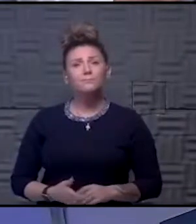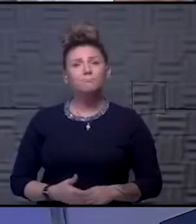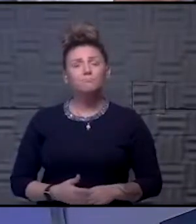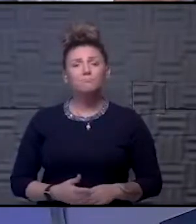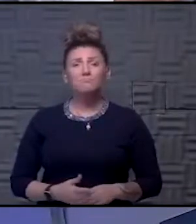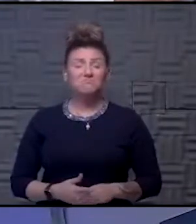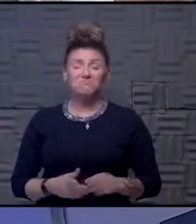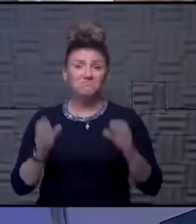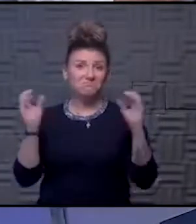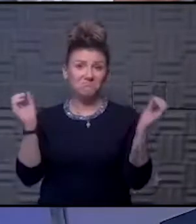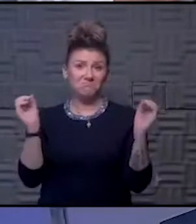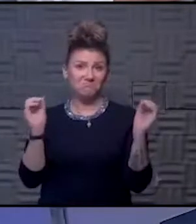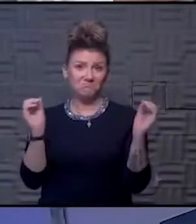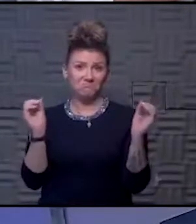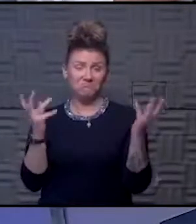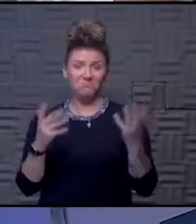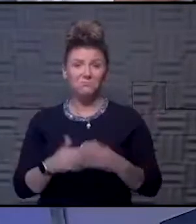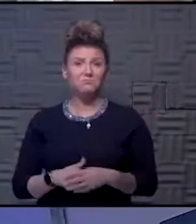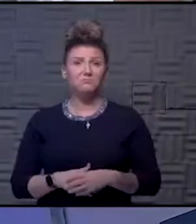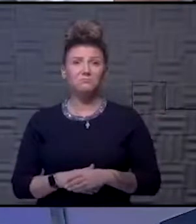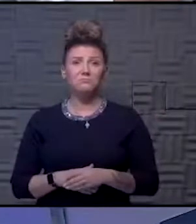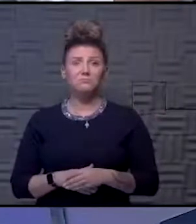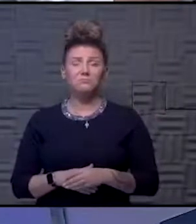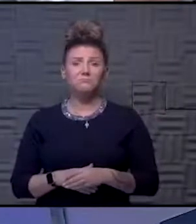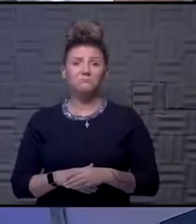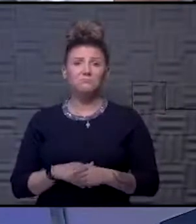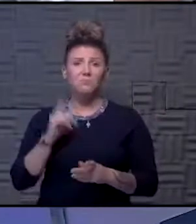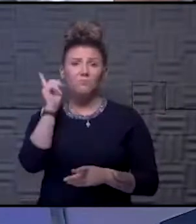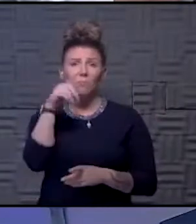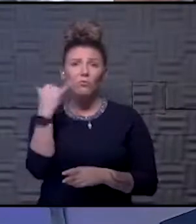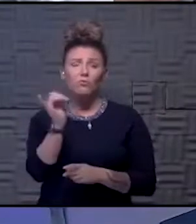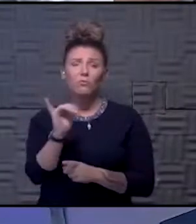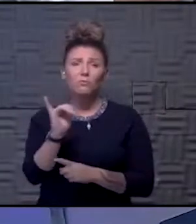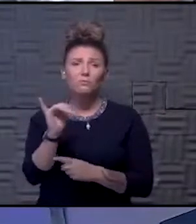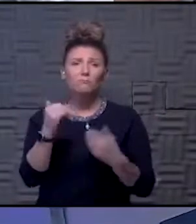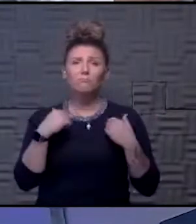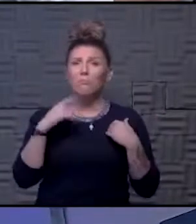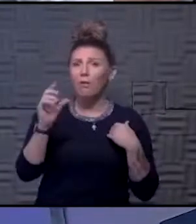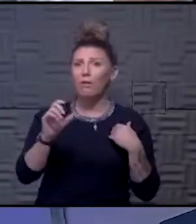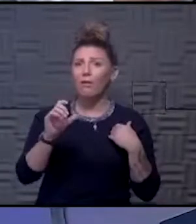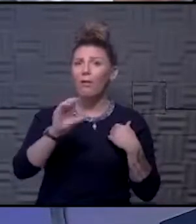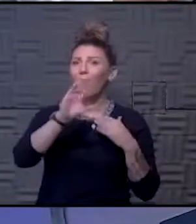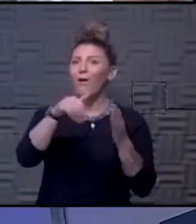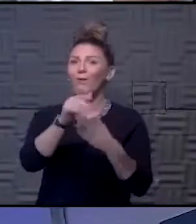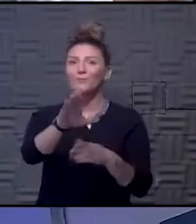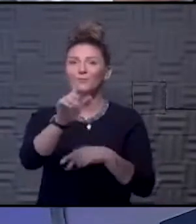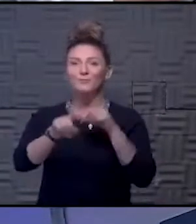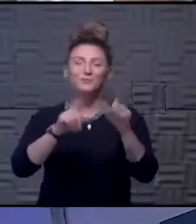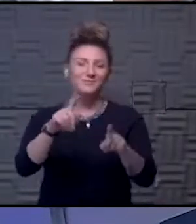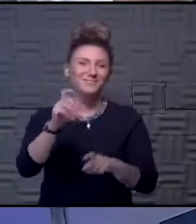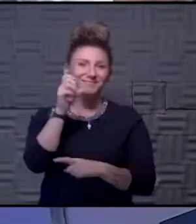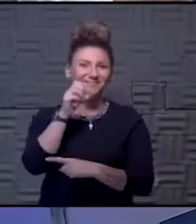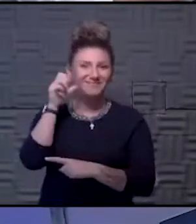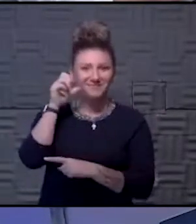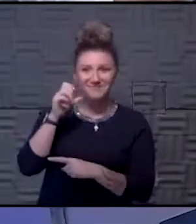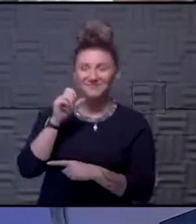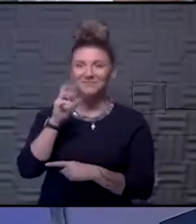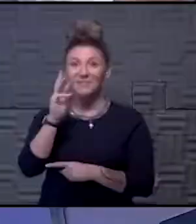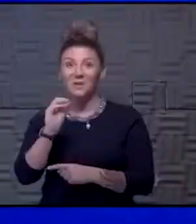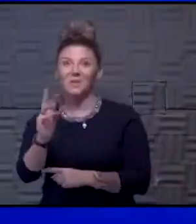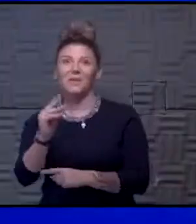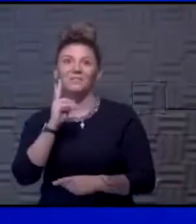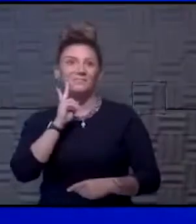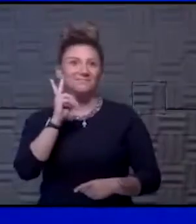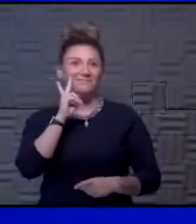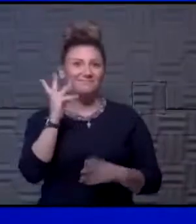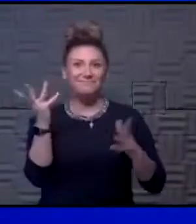I don't have any, and it would appear that they had other questions yesterday. Wow. Well, we'll see how long that lasts.